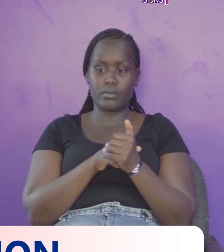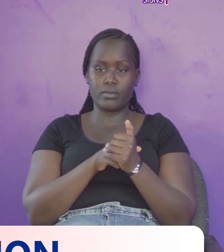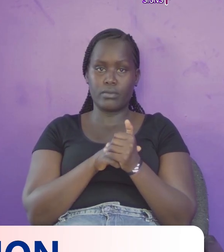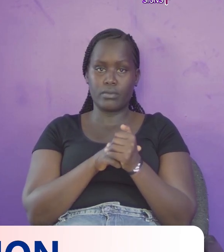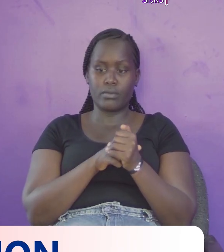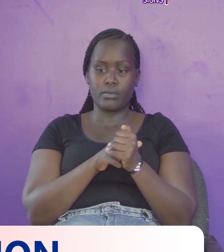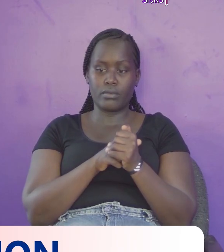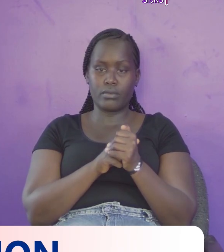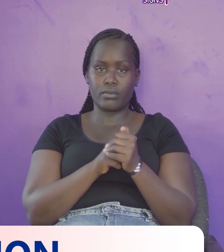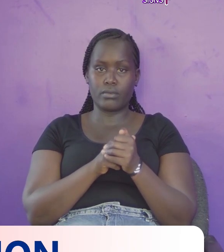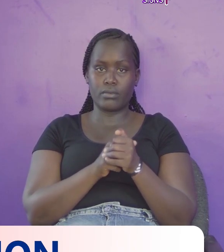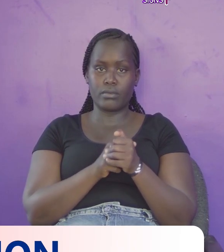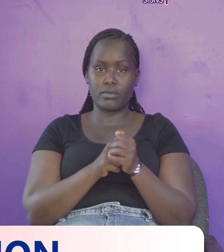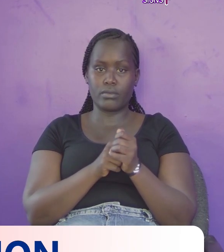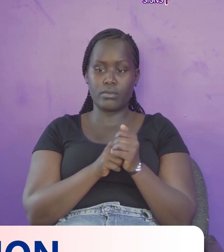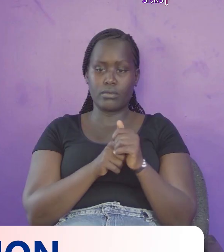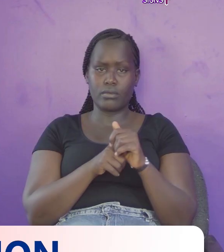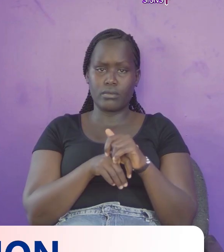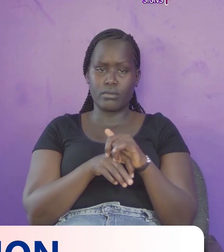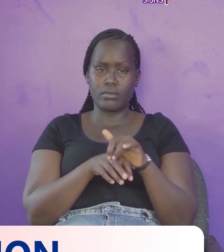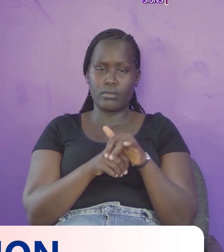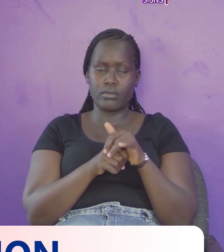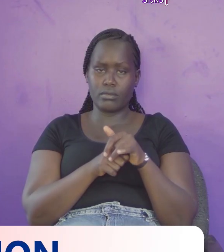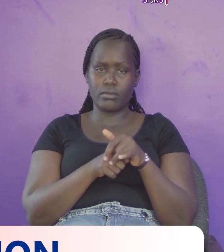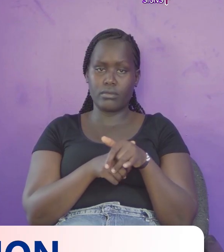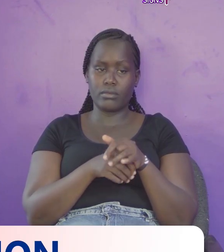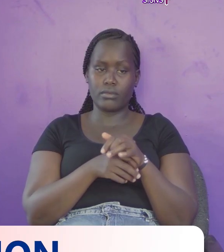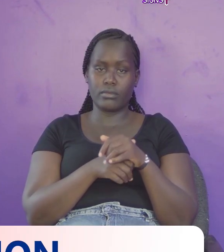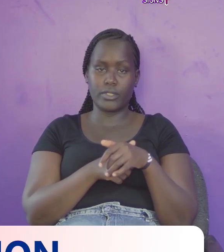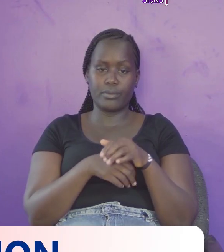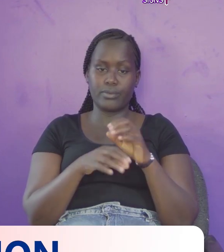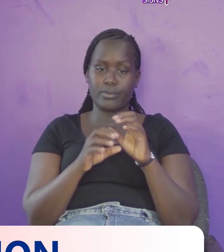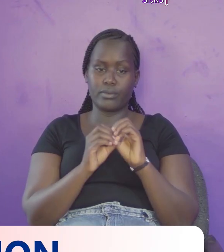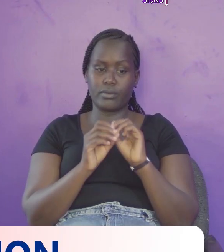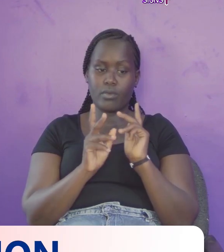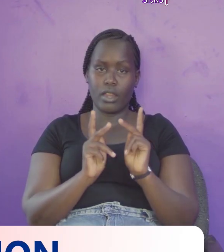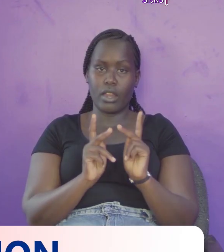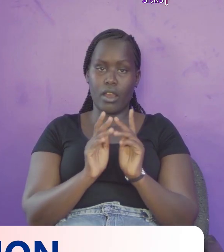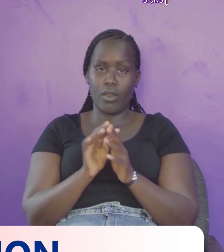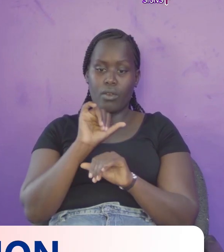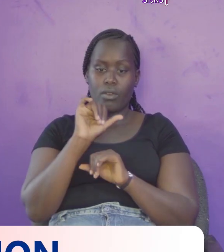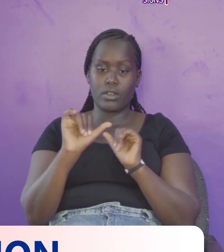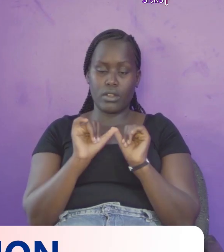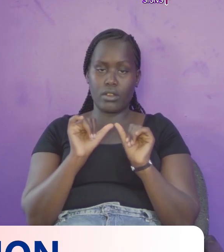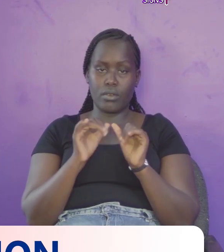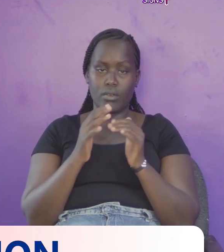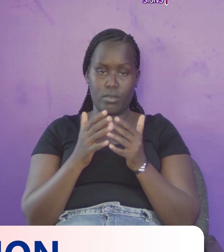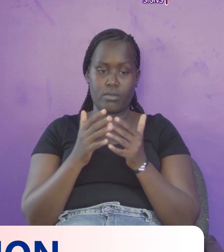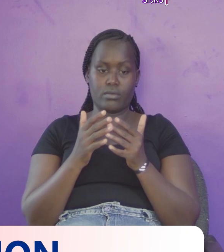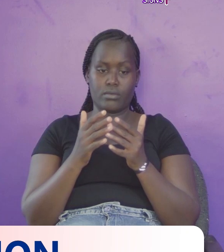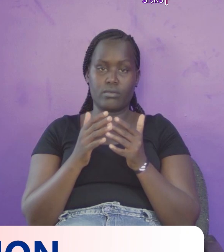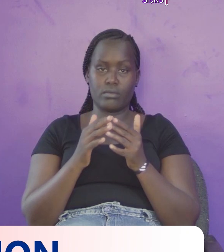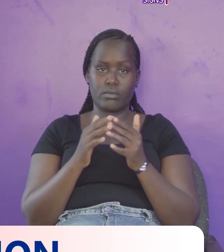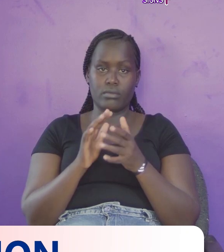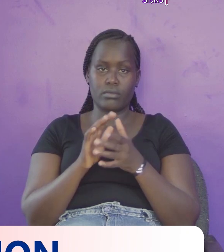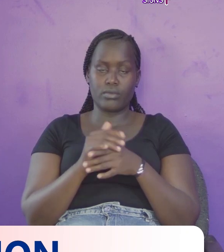Unfortunately, Mr. Jonah, that is how it is always. Right. You are okay, you have surrounded the mkubwa, and then you're not letting